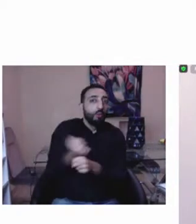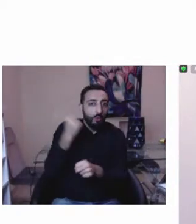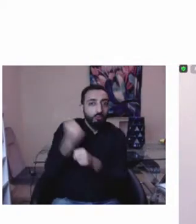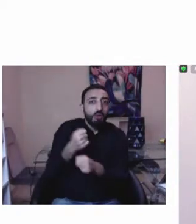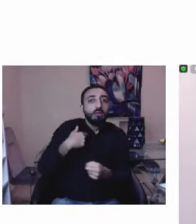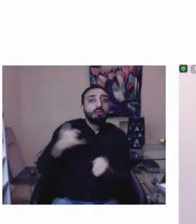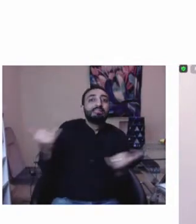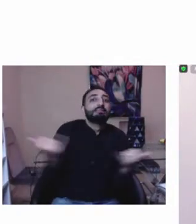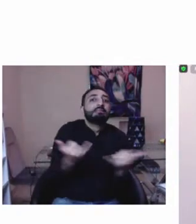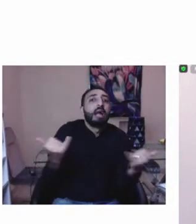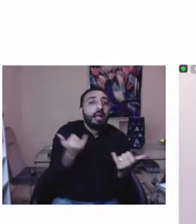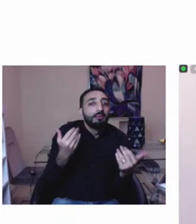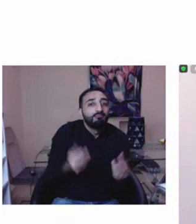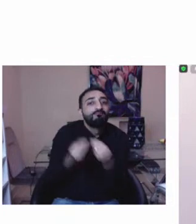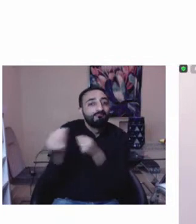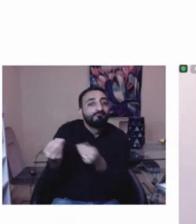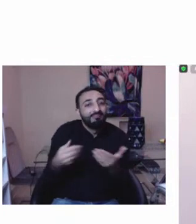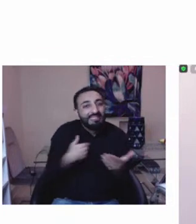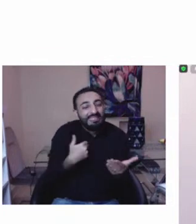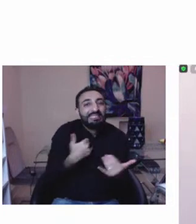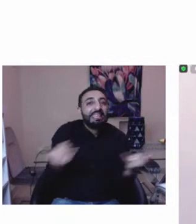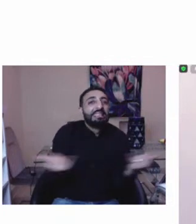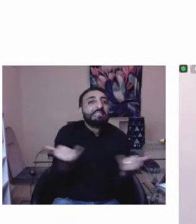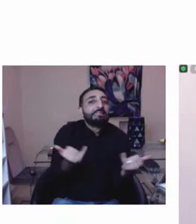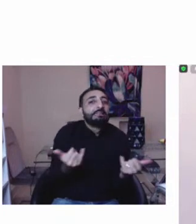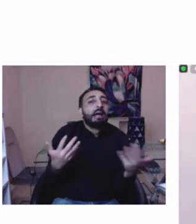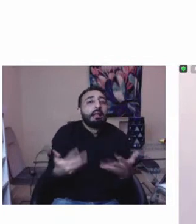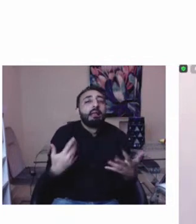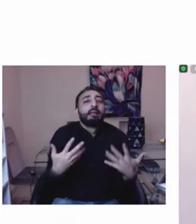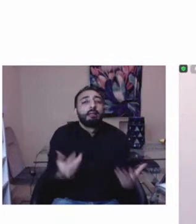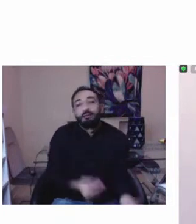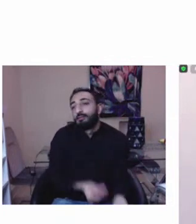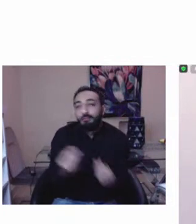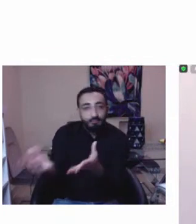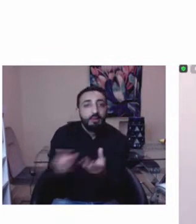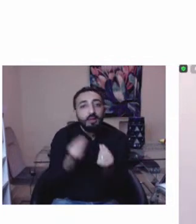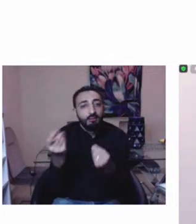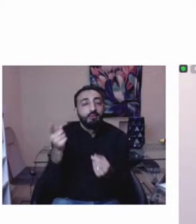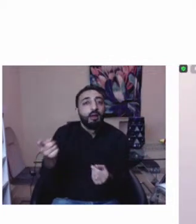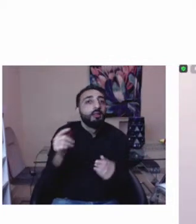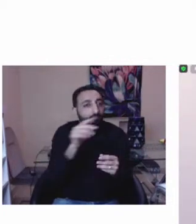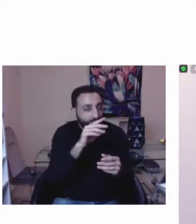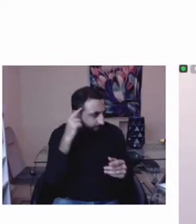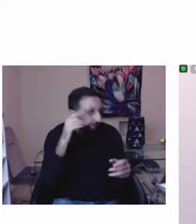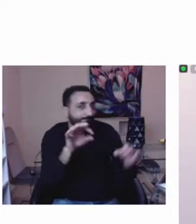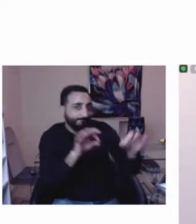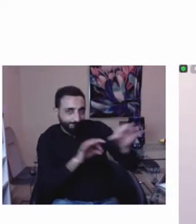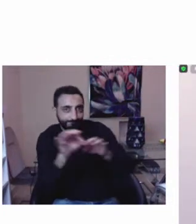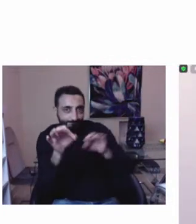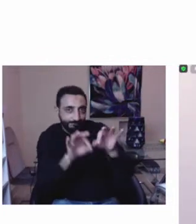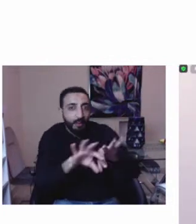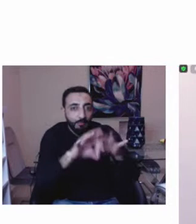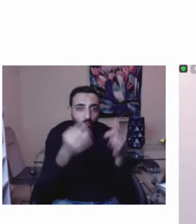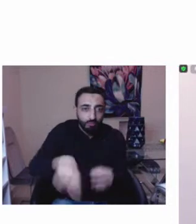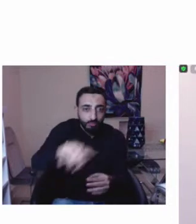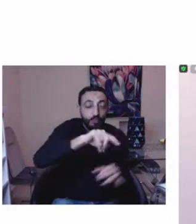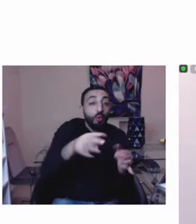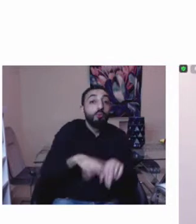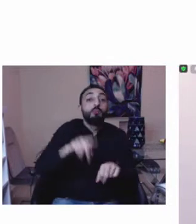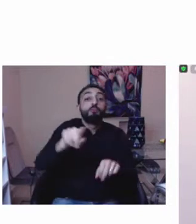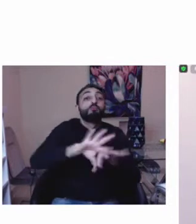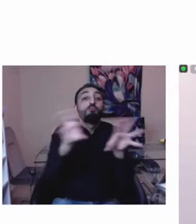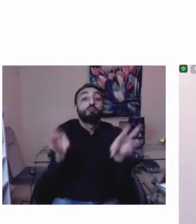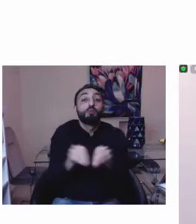Despite this impactful work they do, youth-led peacebuilding organizations face enormous challenges while